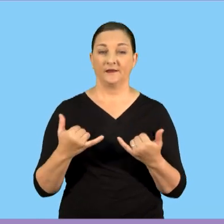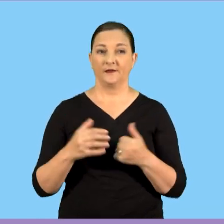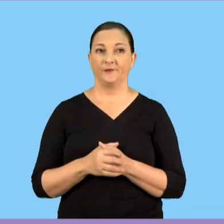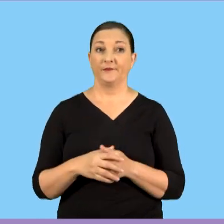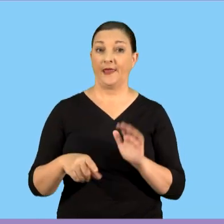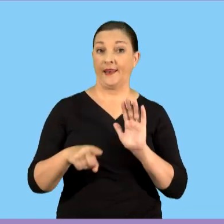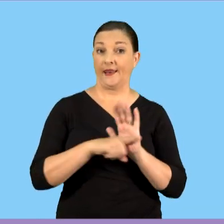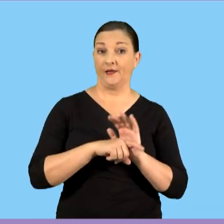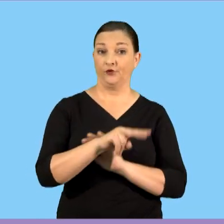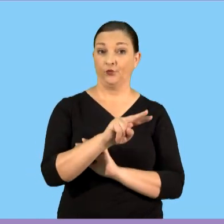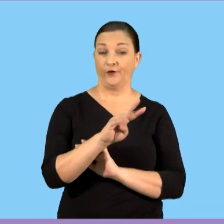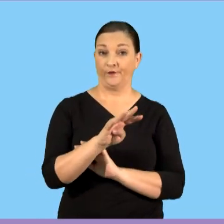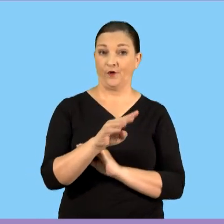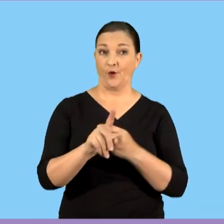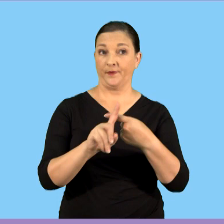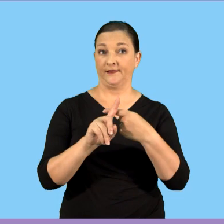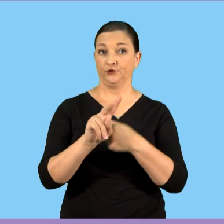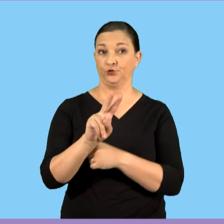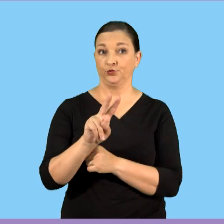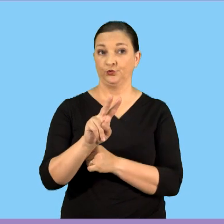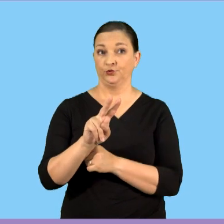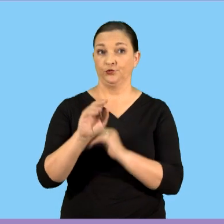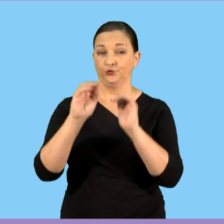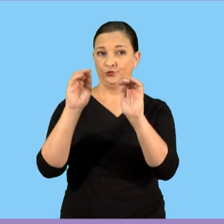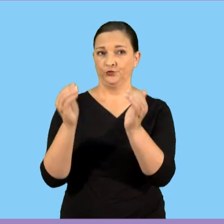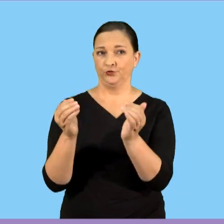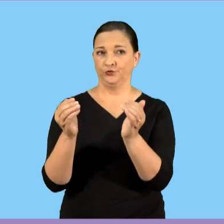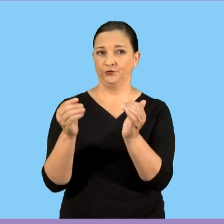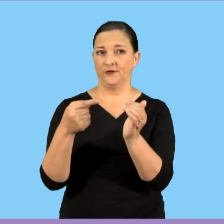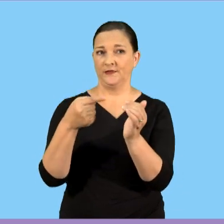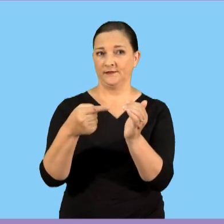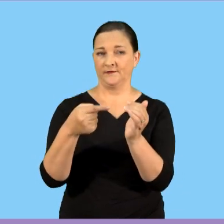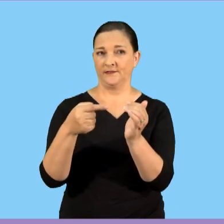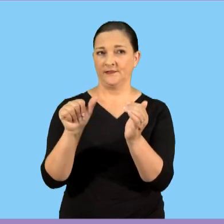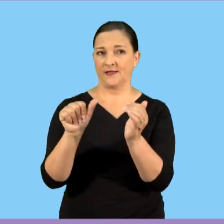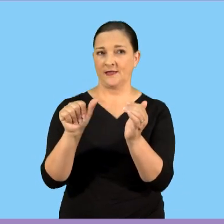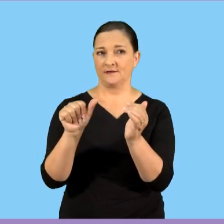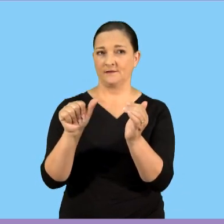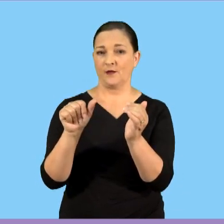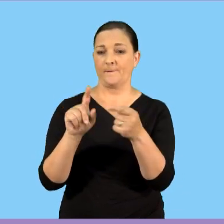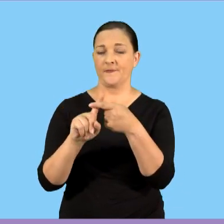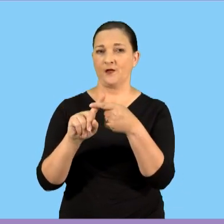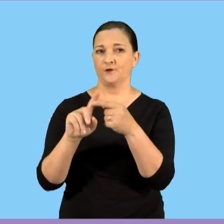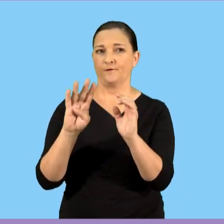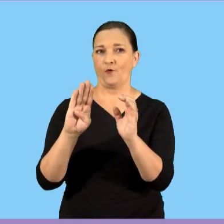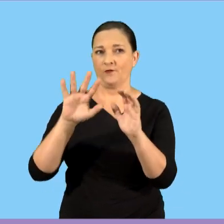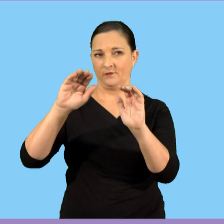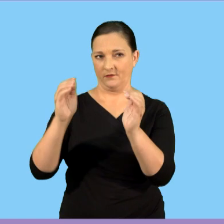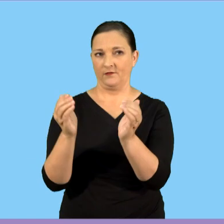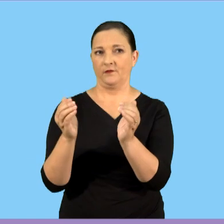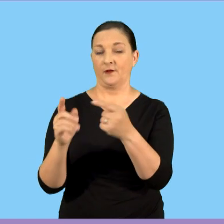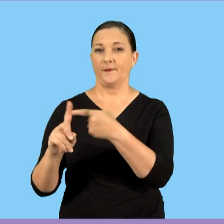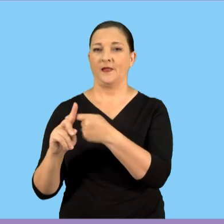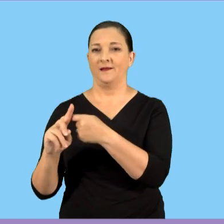Number 3 says there, negative 24 plus 2, open bracket, negative 6